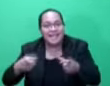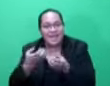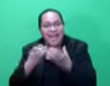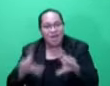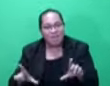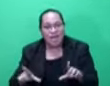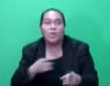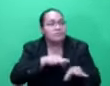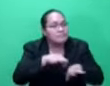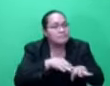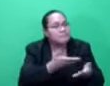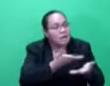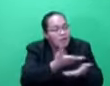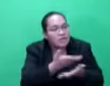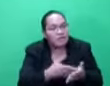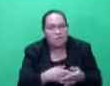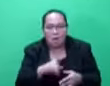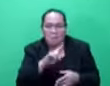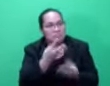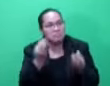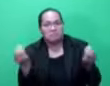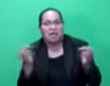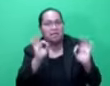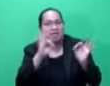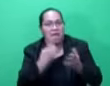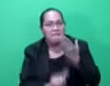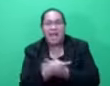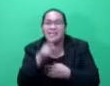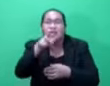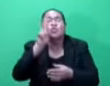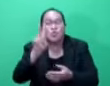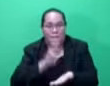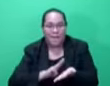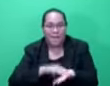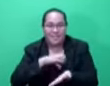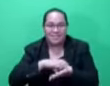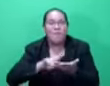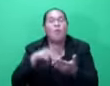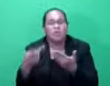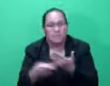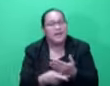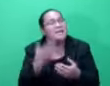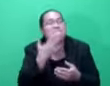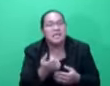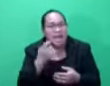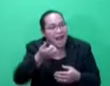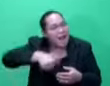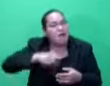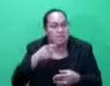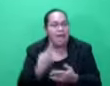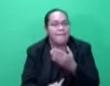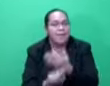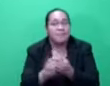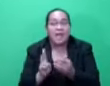County Planning, we wrote to the Solicitor General, nothing is happening. That's a $2 million project. Find ways to make this happen. In Nandronga